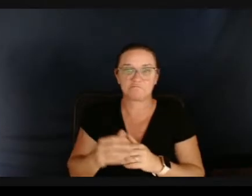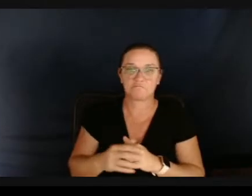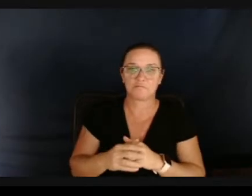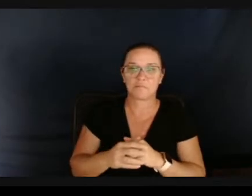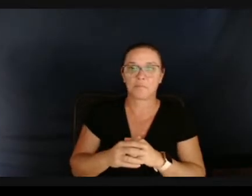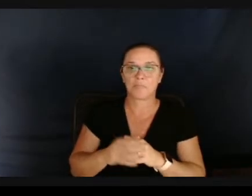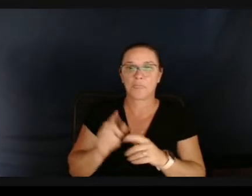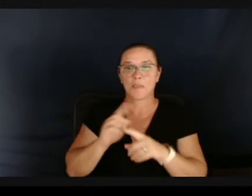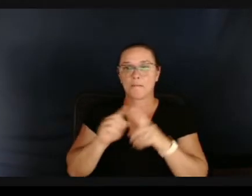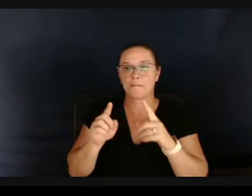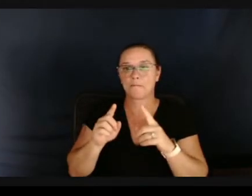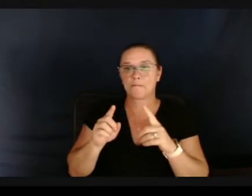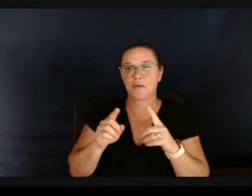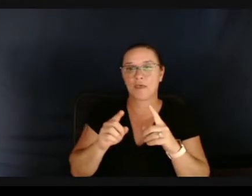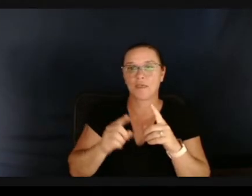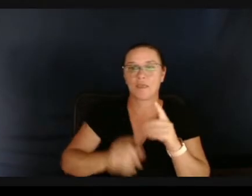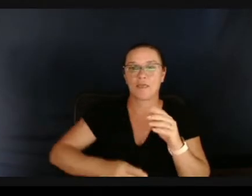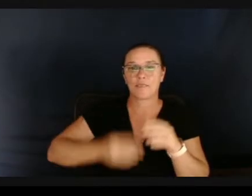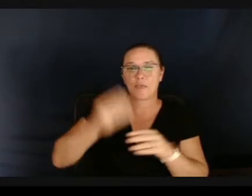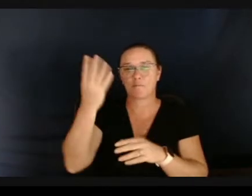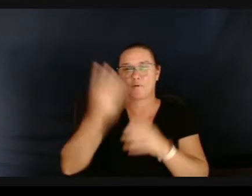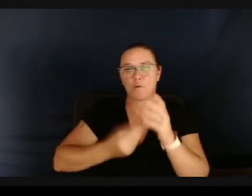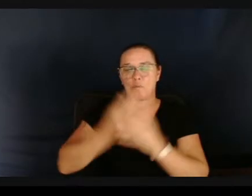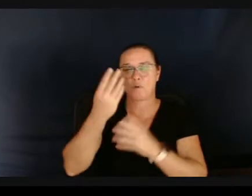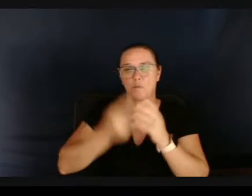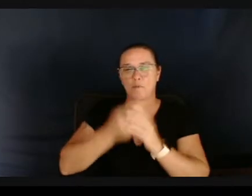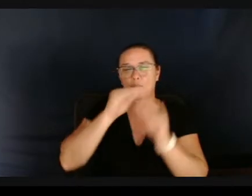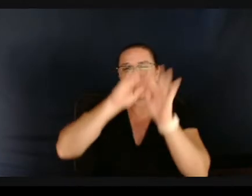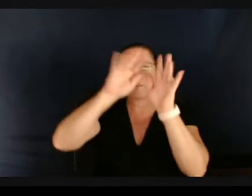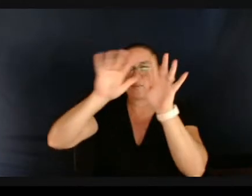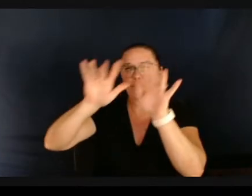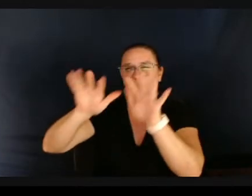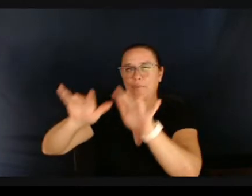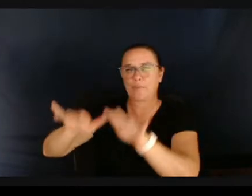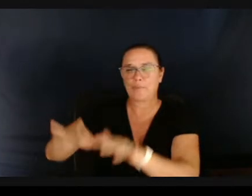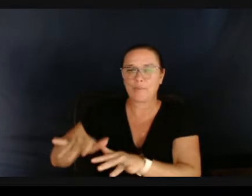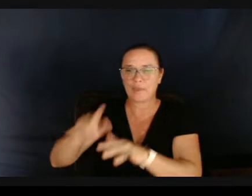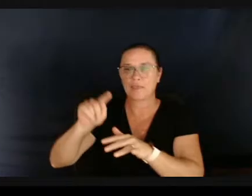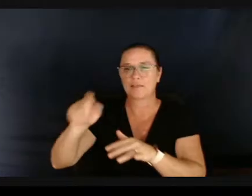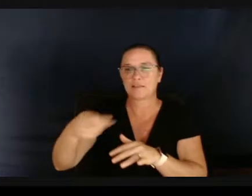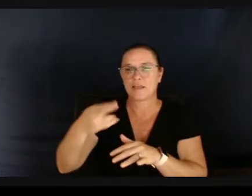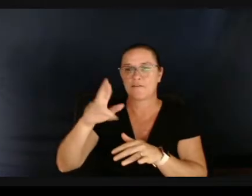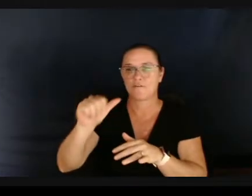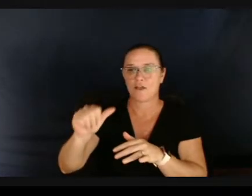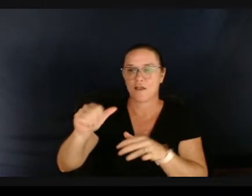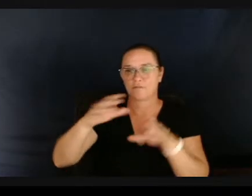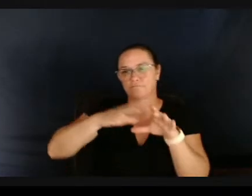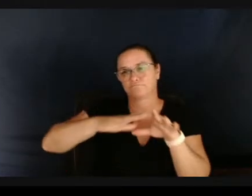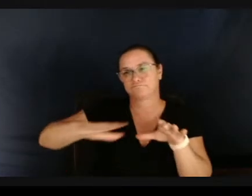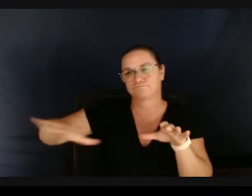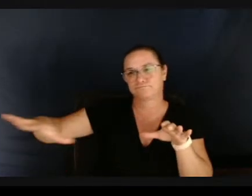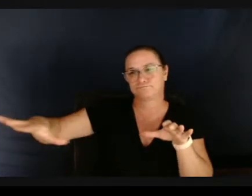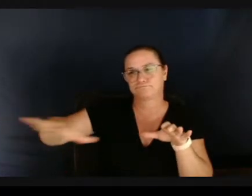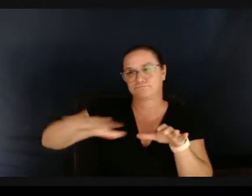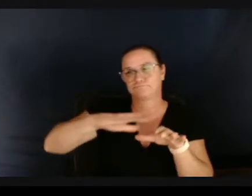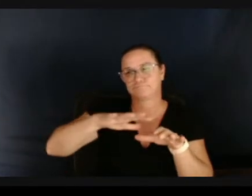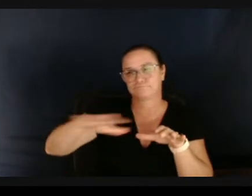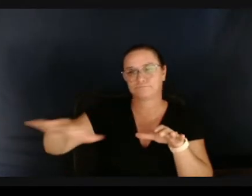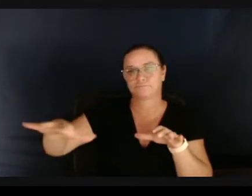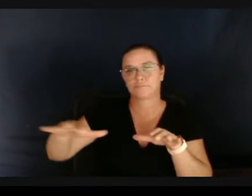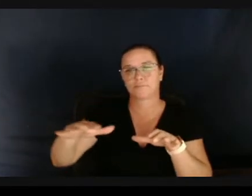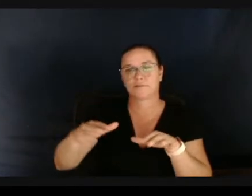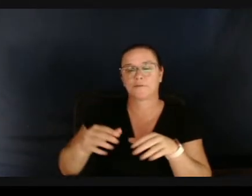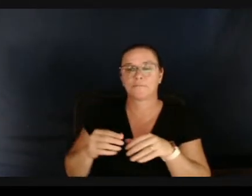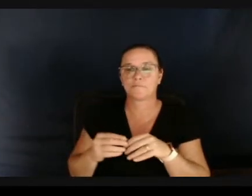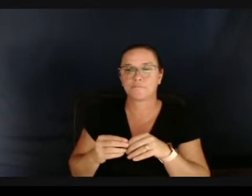But the high fountains are what dropped tephra for a long distance downwind here. And here where it piled